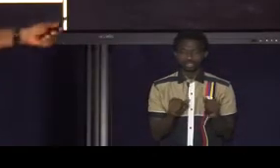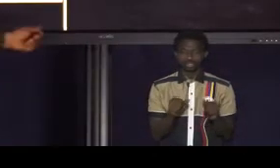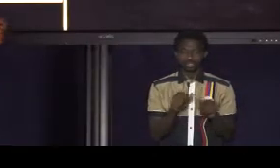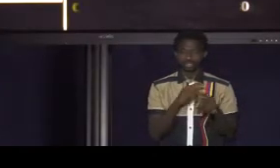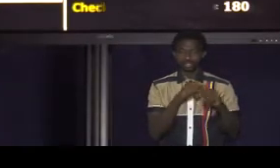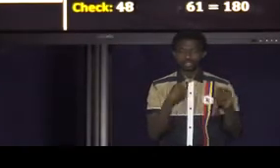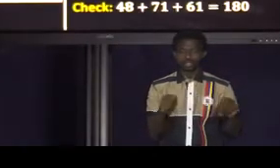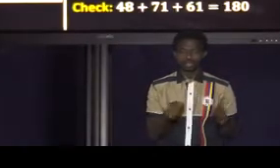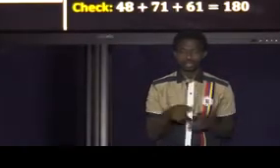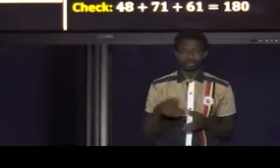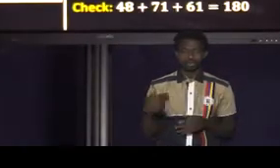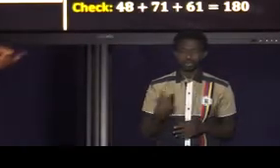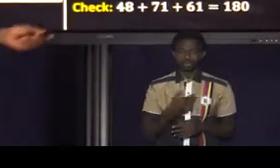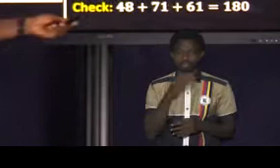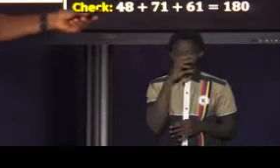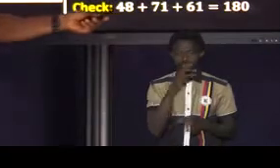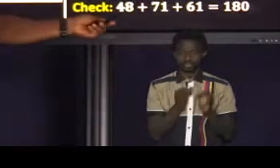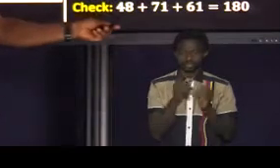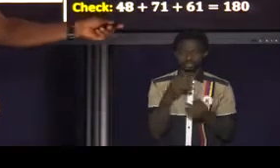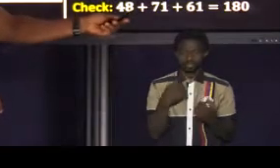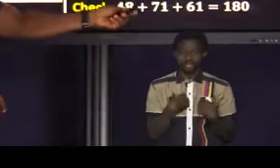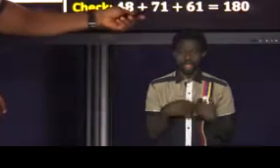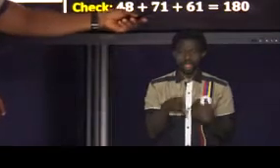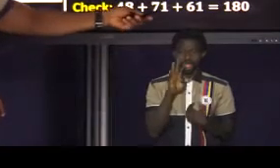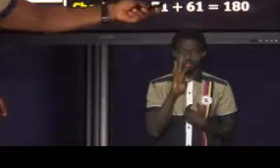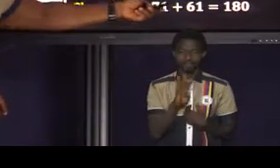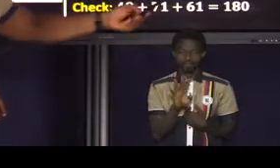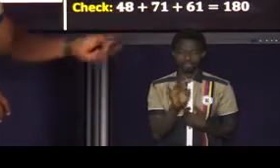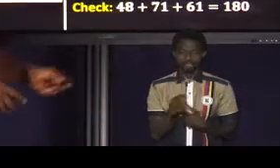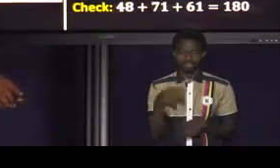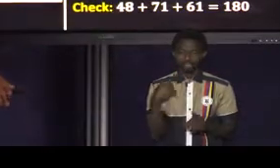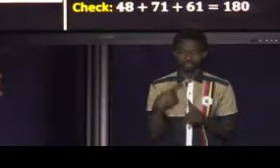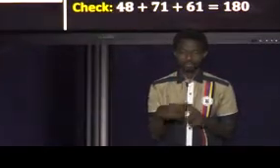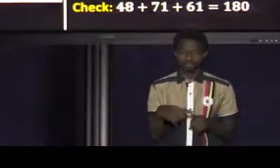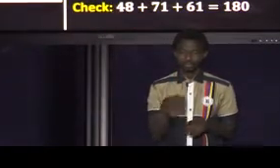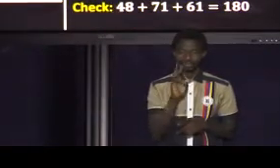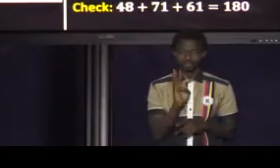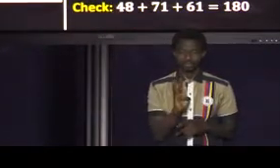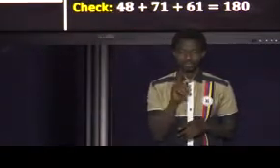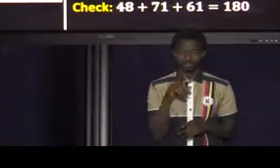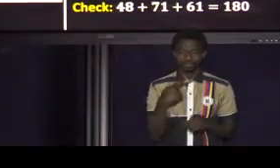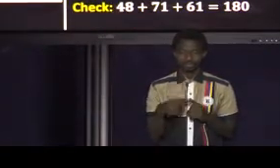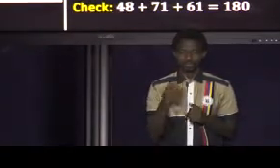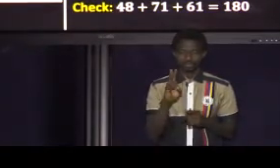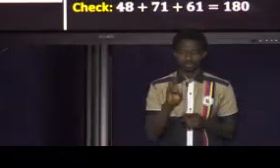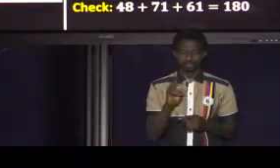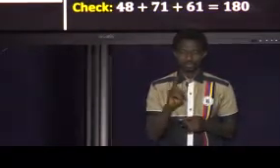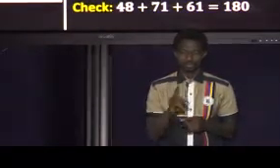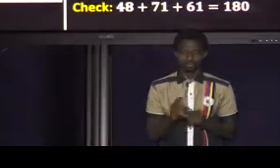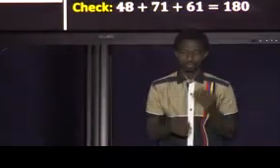triangle. So let's check. If we had 48 plus 71 plus 61, let's do that somewhere.